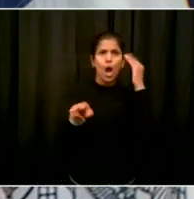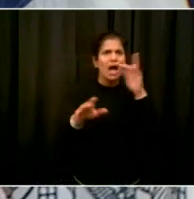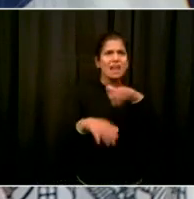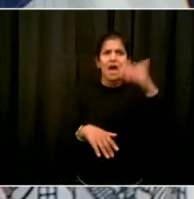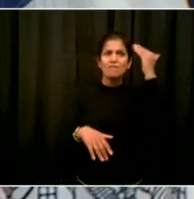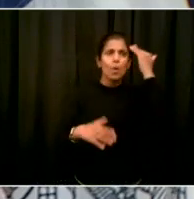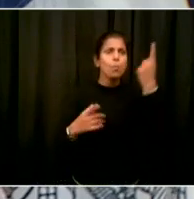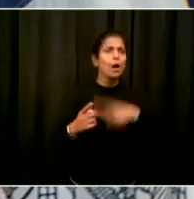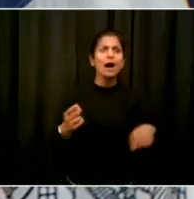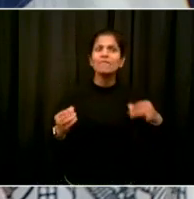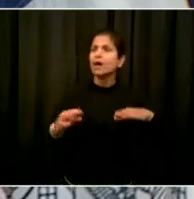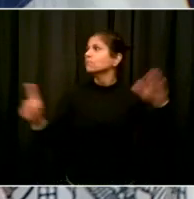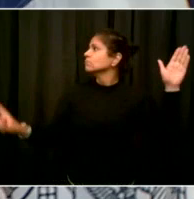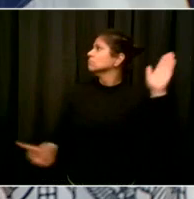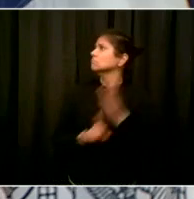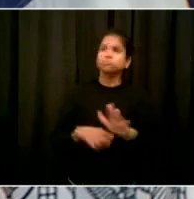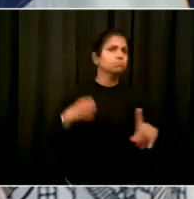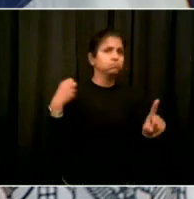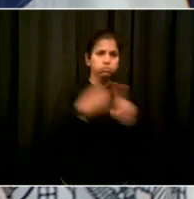lot of precautions.